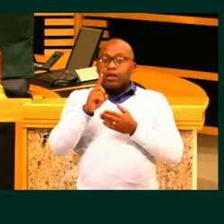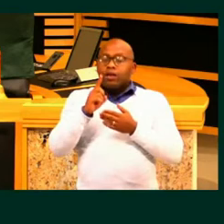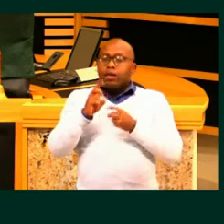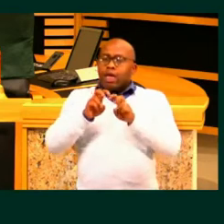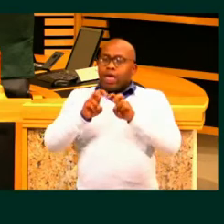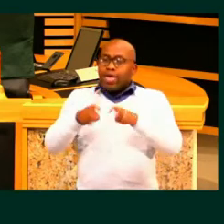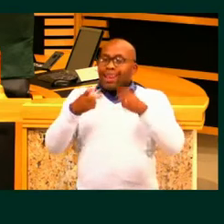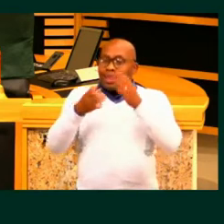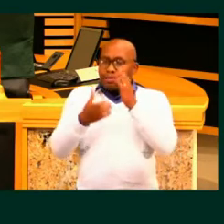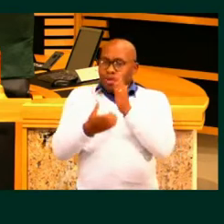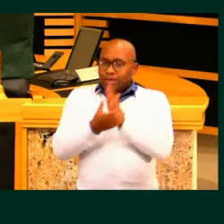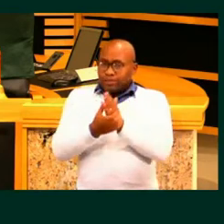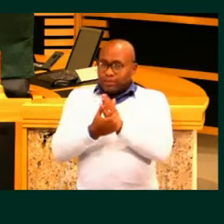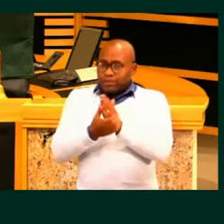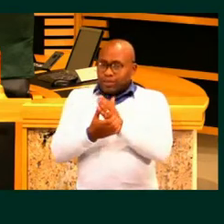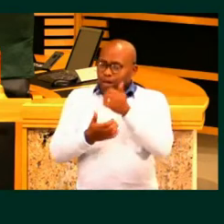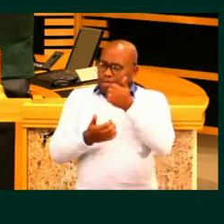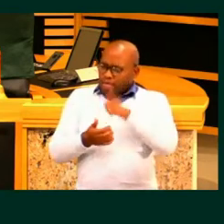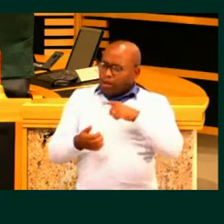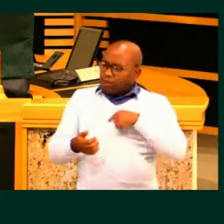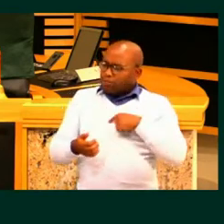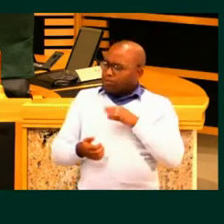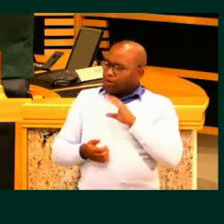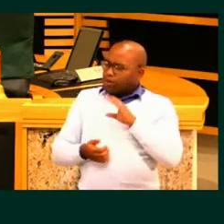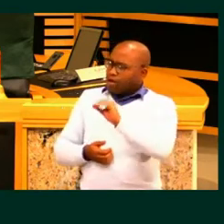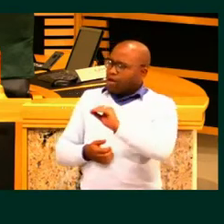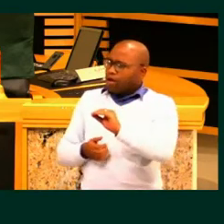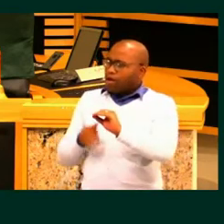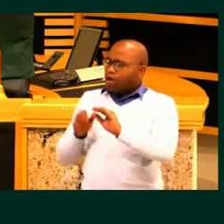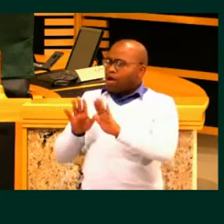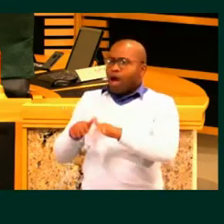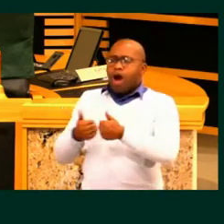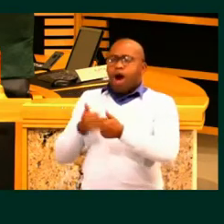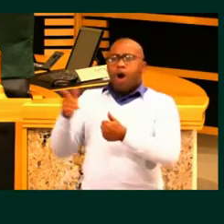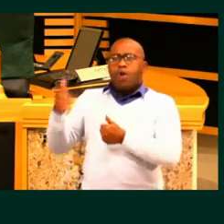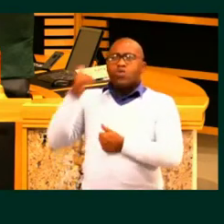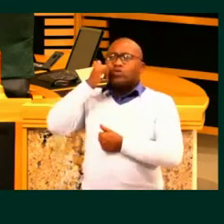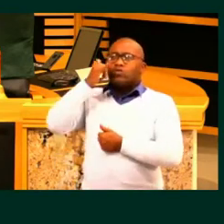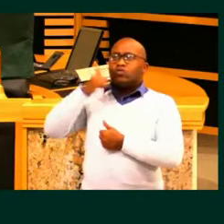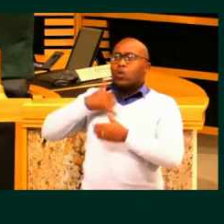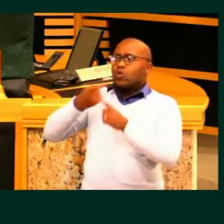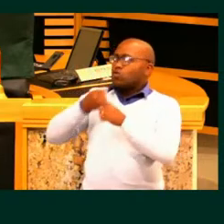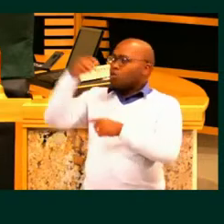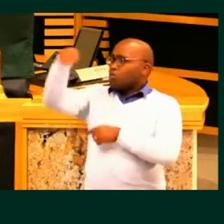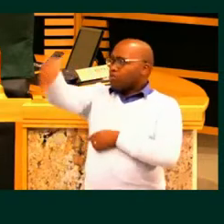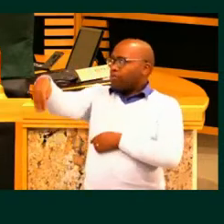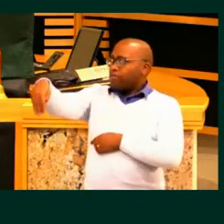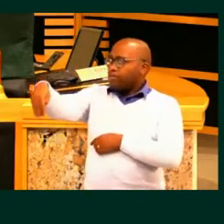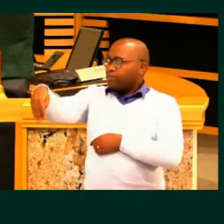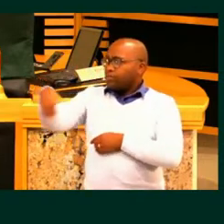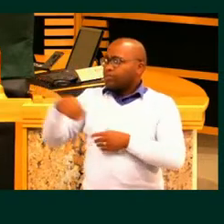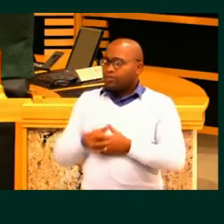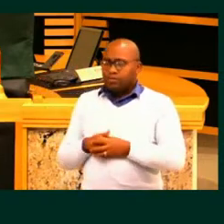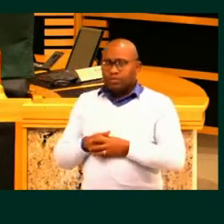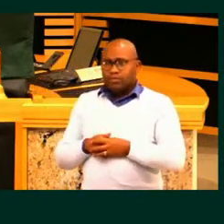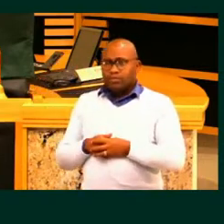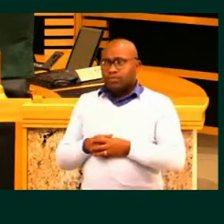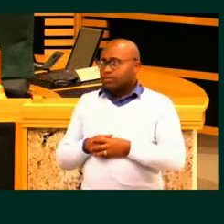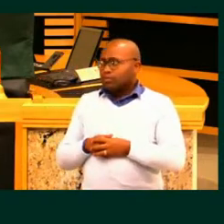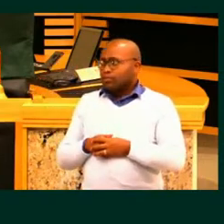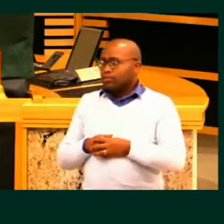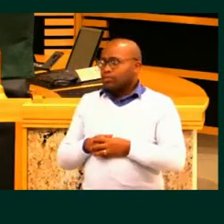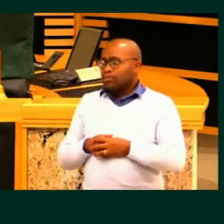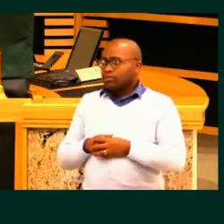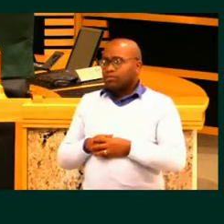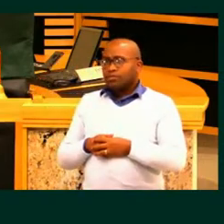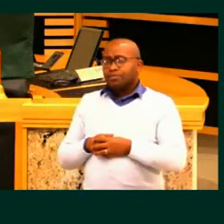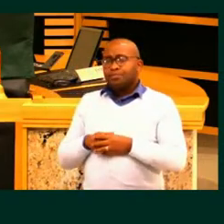and when I begin to inquire how does that happen I am sited here I'm waiting for